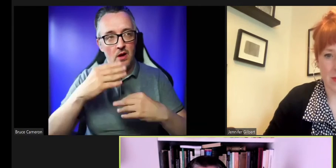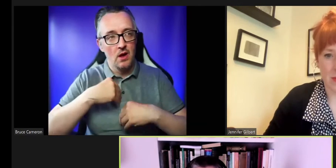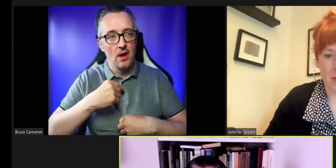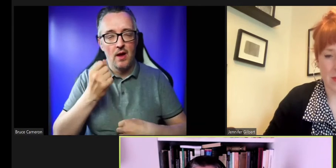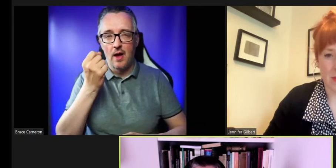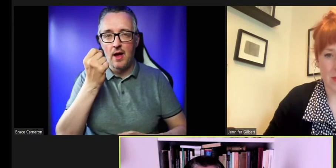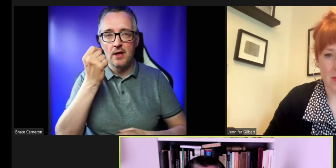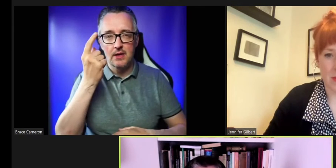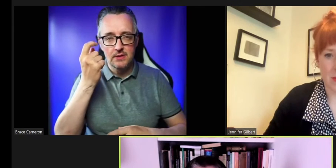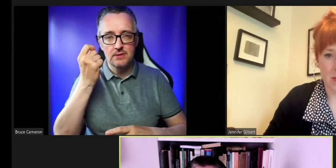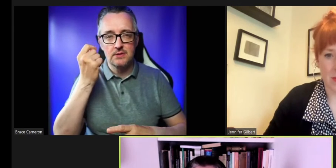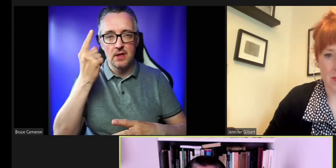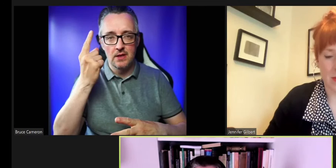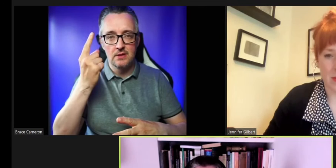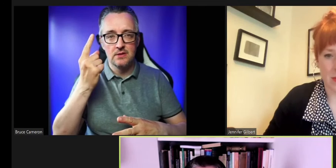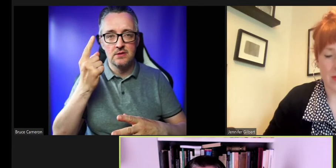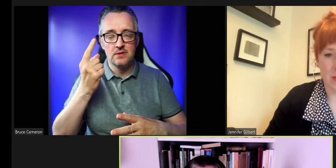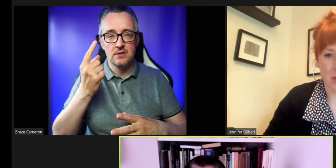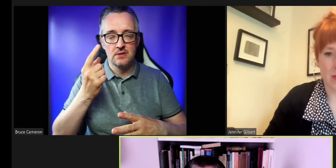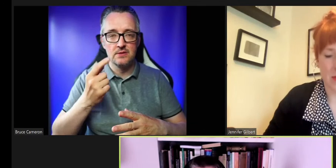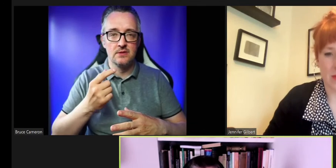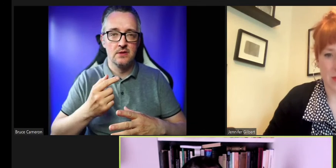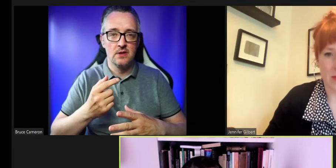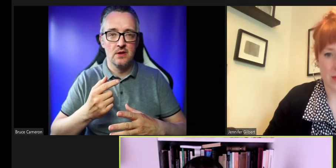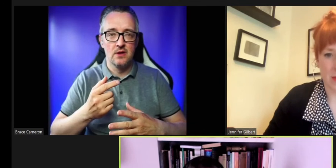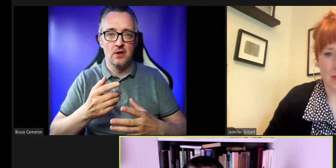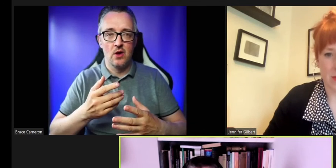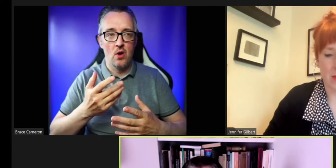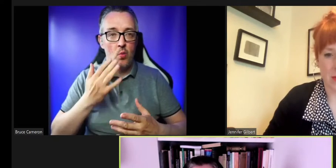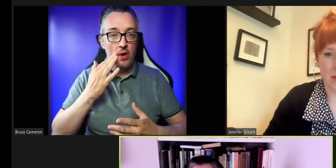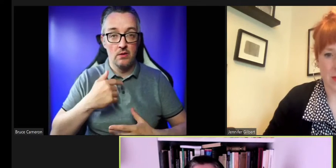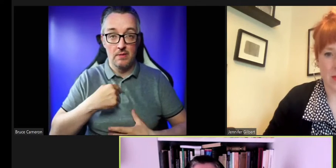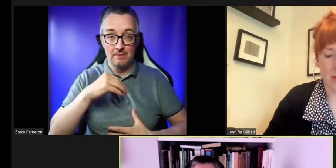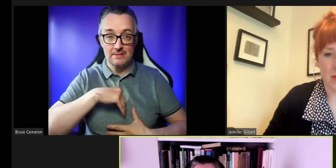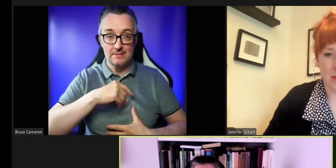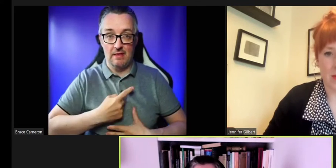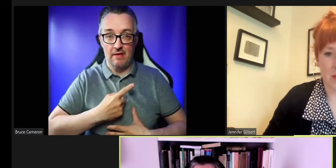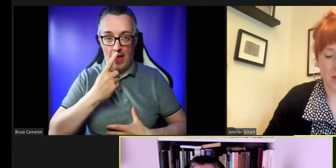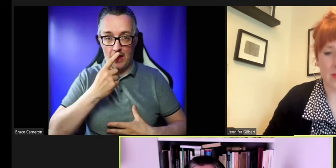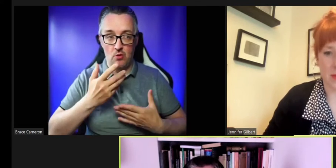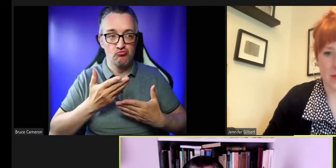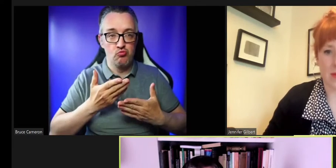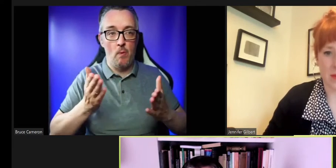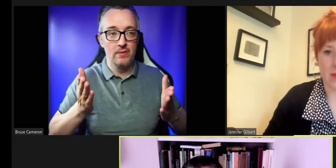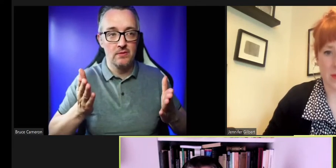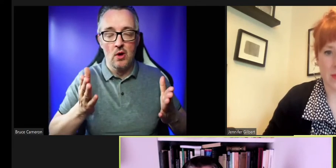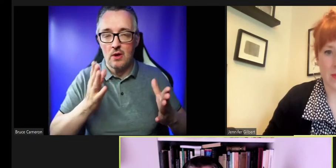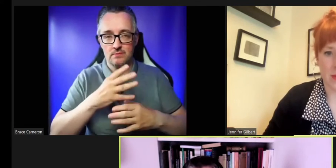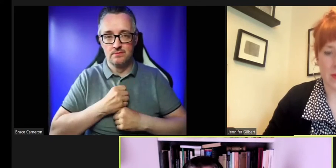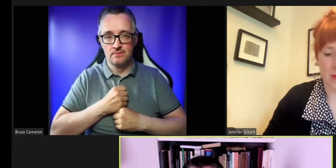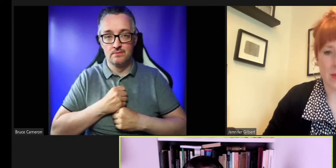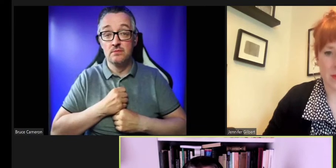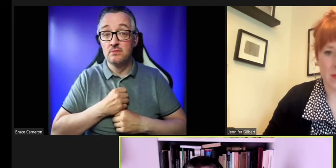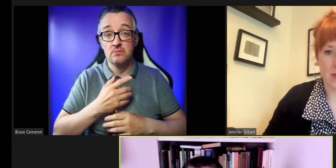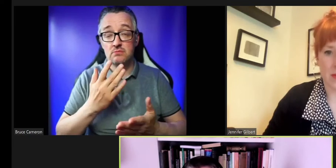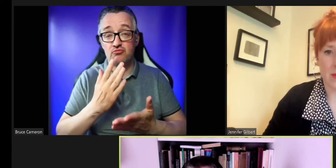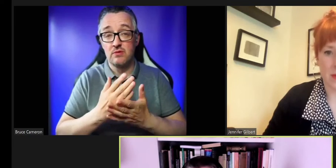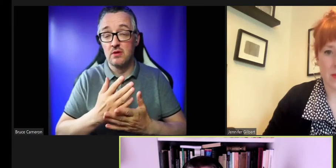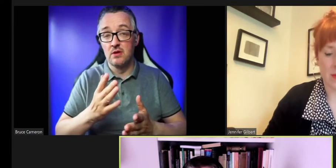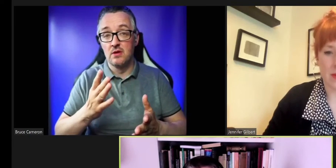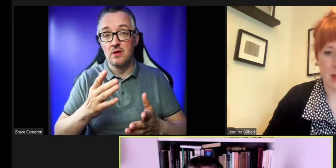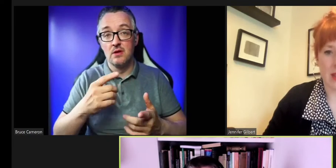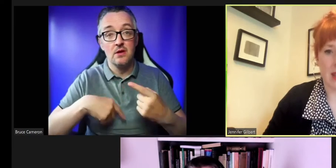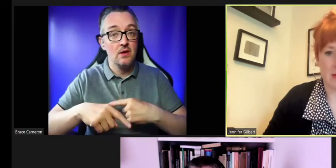more when and when not to reveal and which bits to reveal. So I think it is. It's about the fact that we just haven't